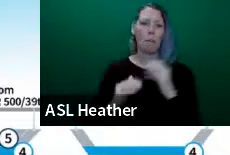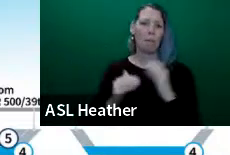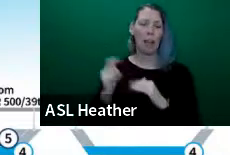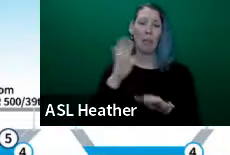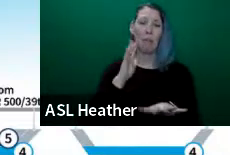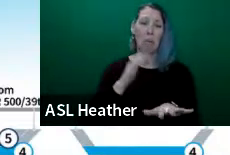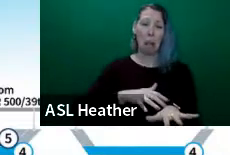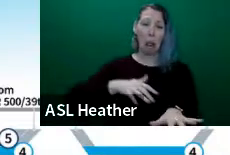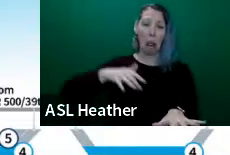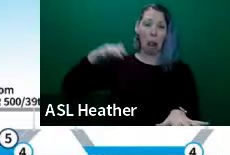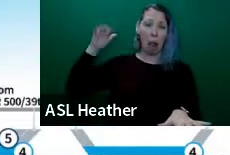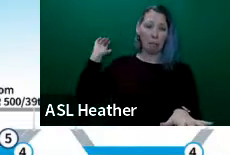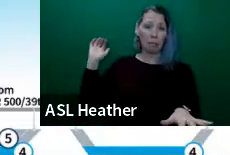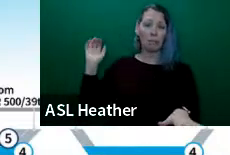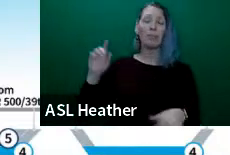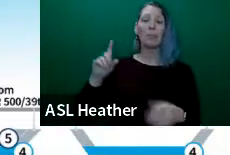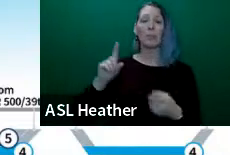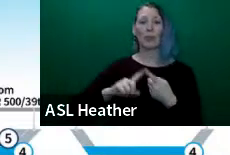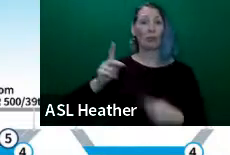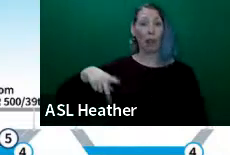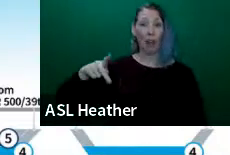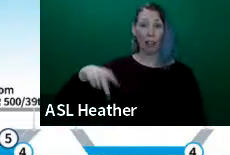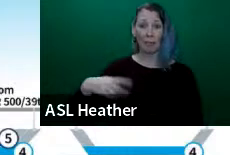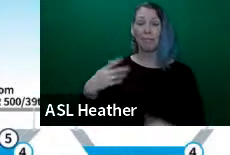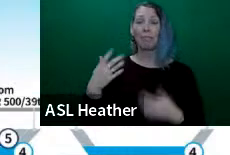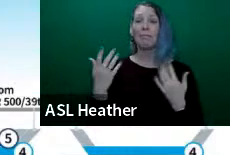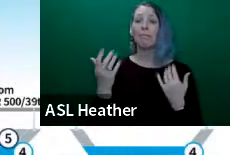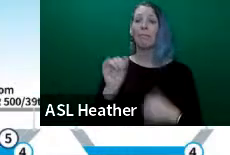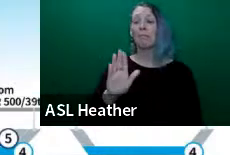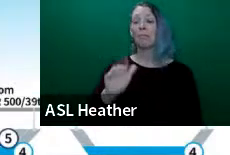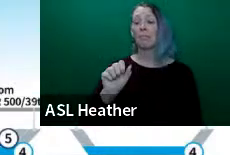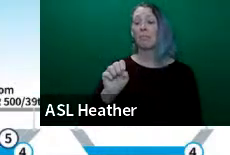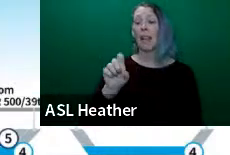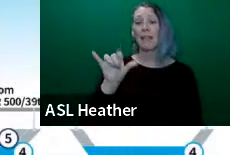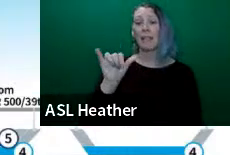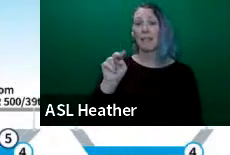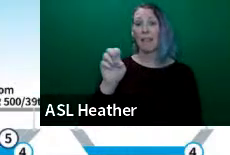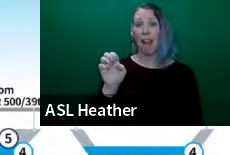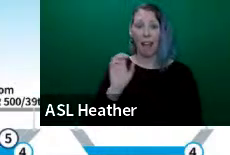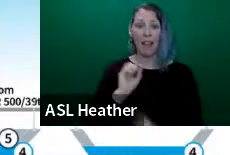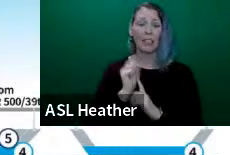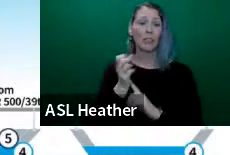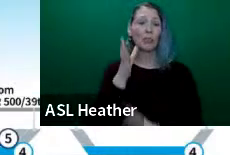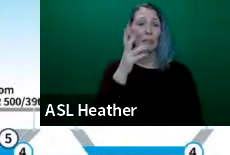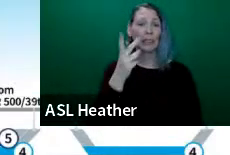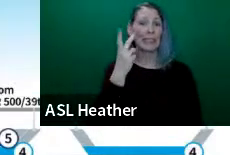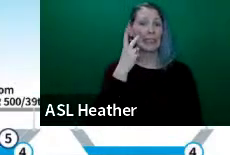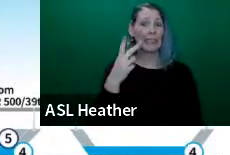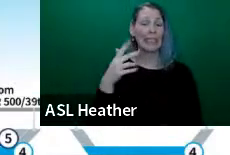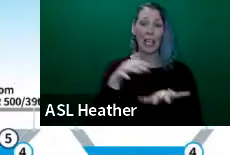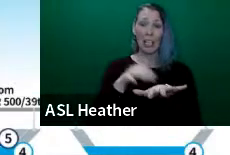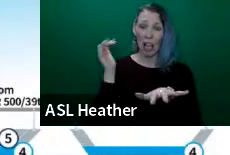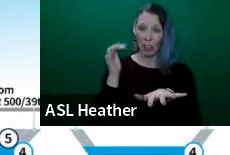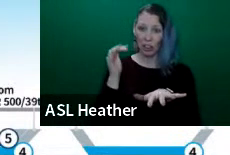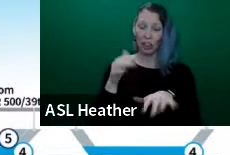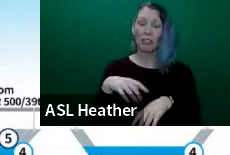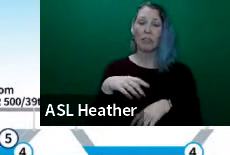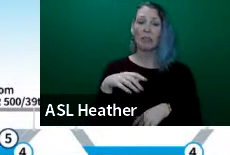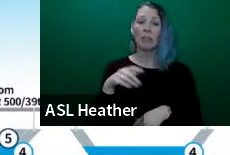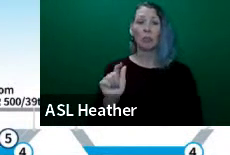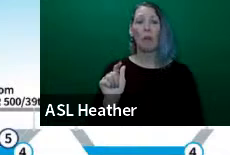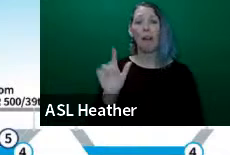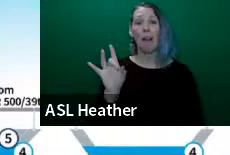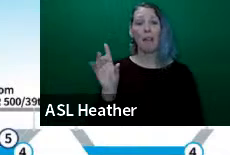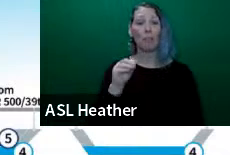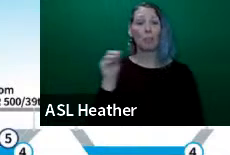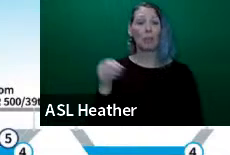Portland in 2045 no build. These are again baseline conditions. You can see the congestion index. We've got about